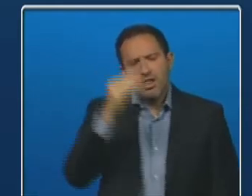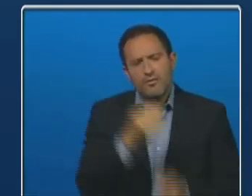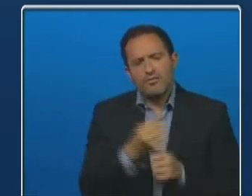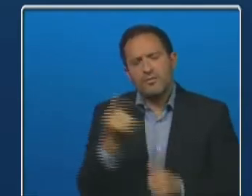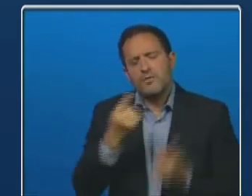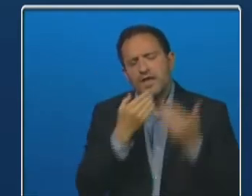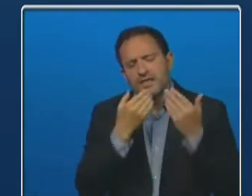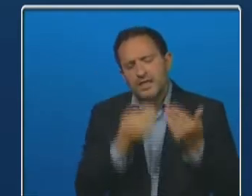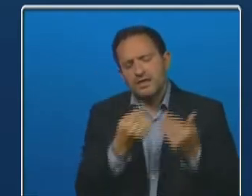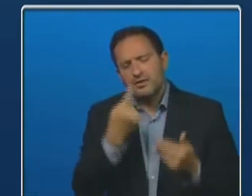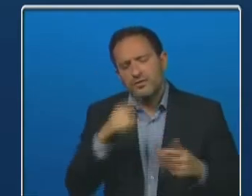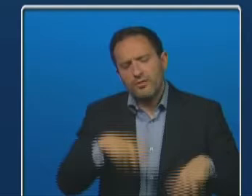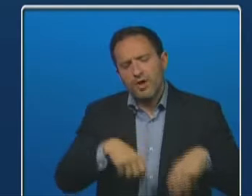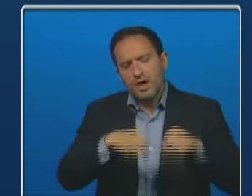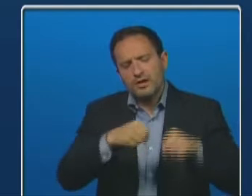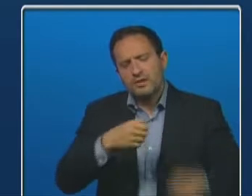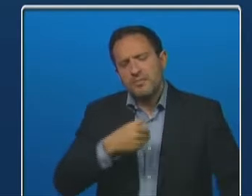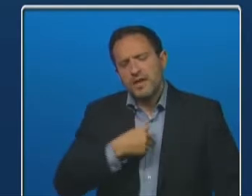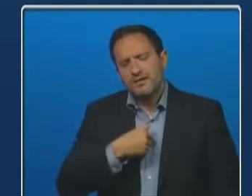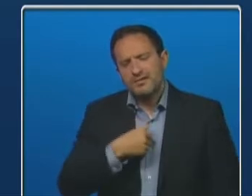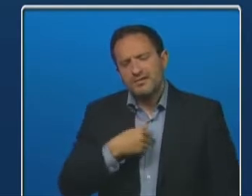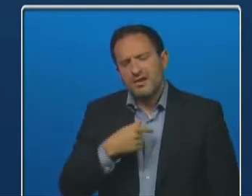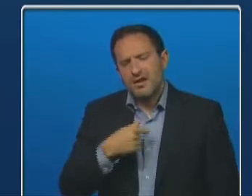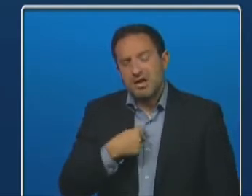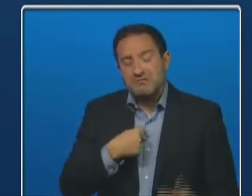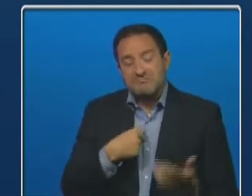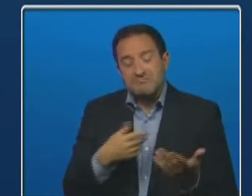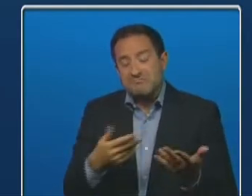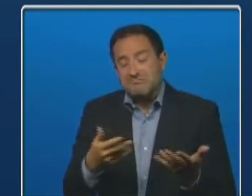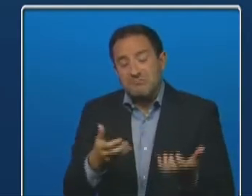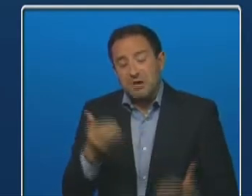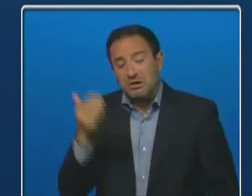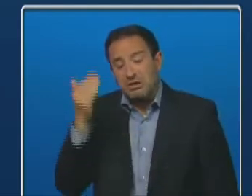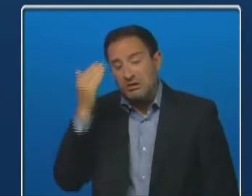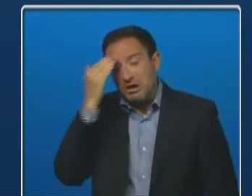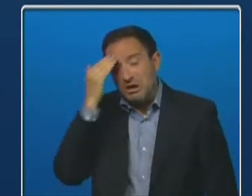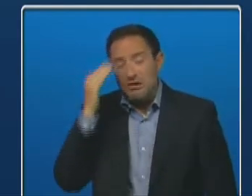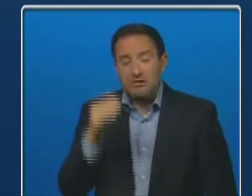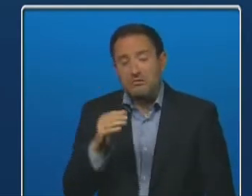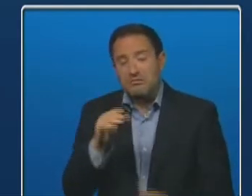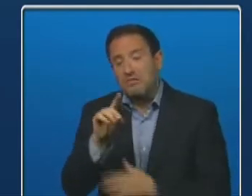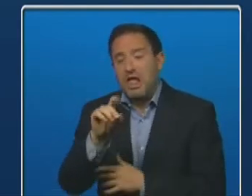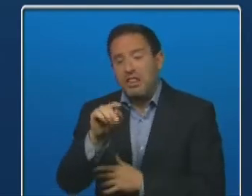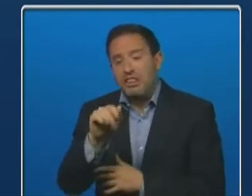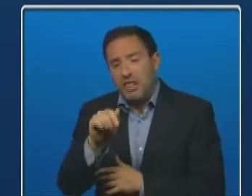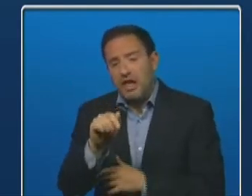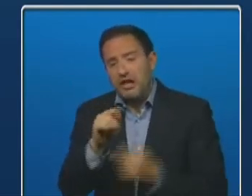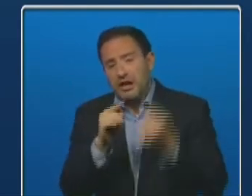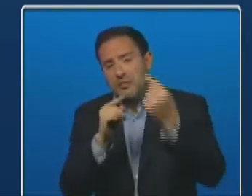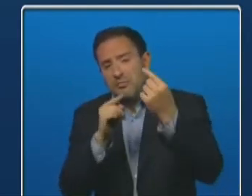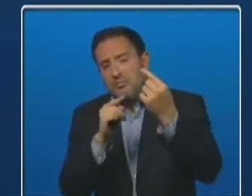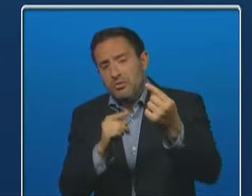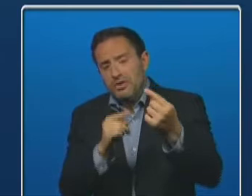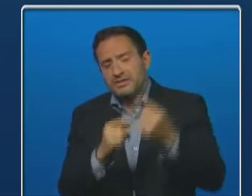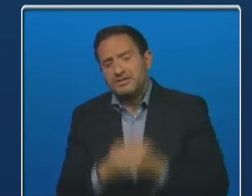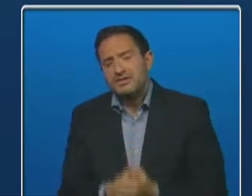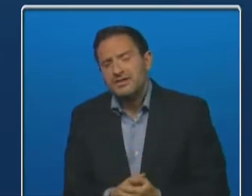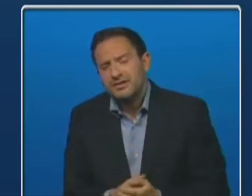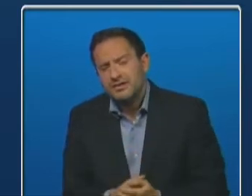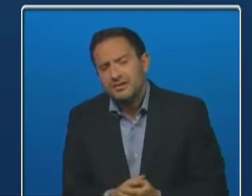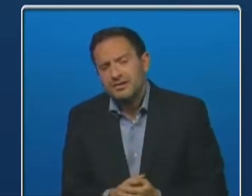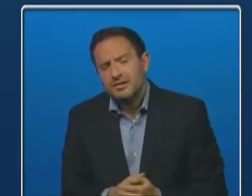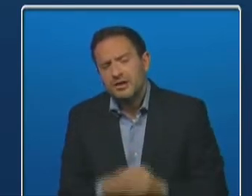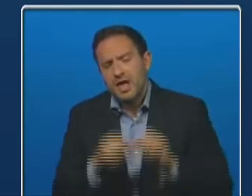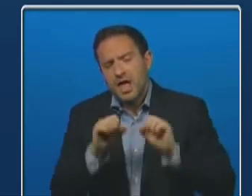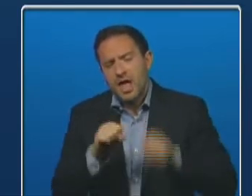me. I really just need a couple of basic data points from you on the data reporter here at the Post. Can you please